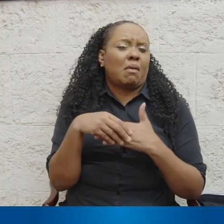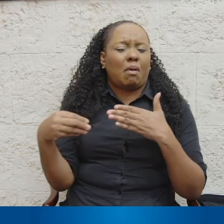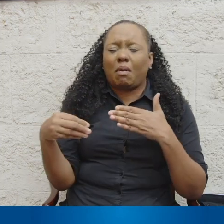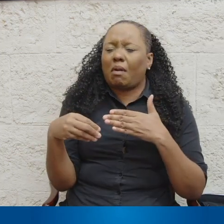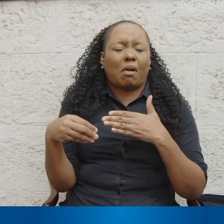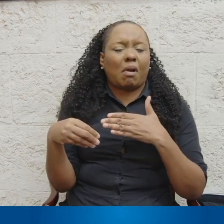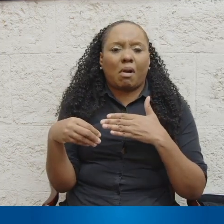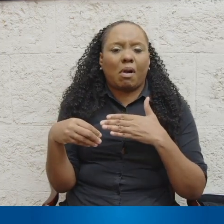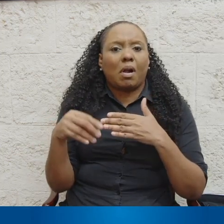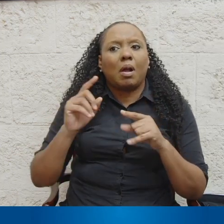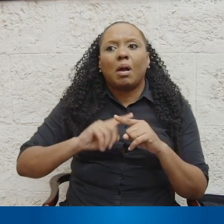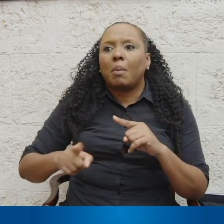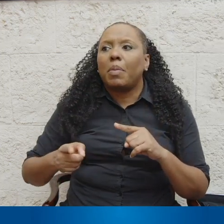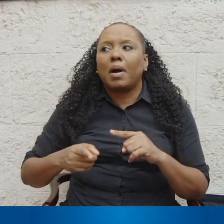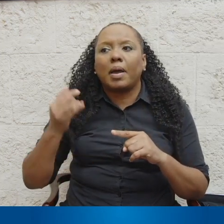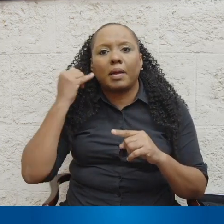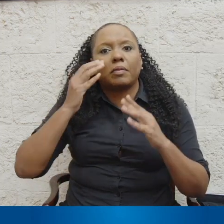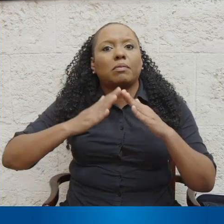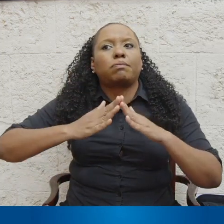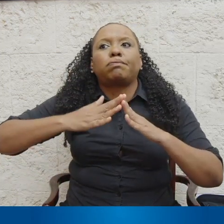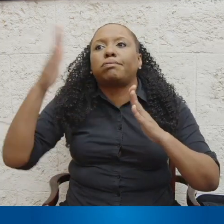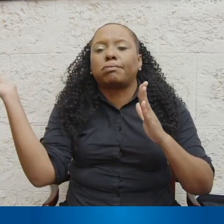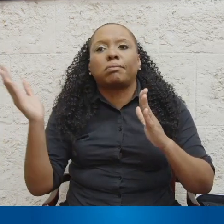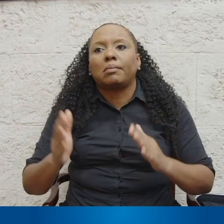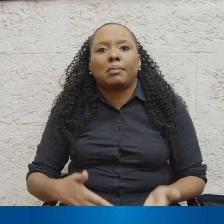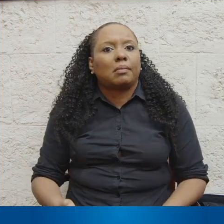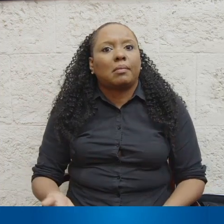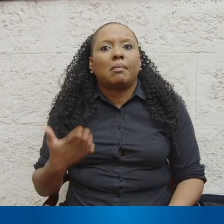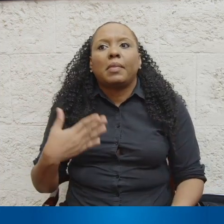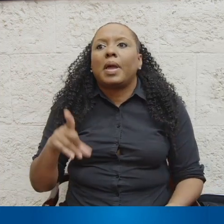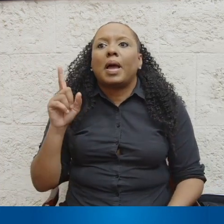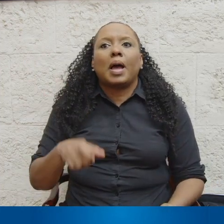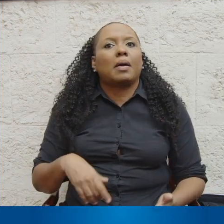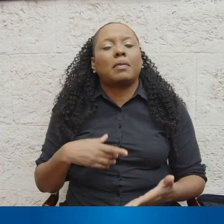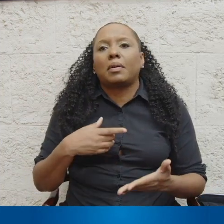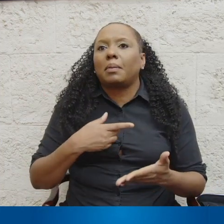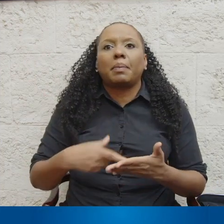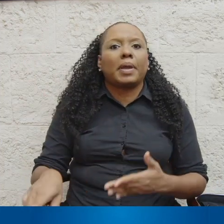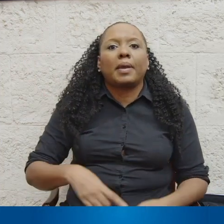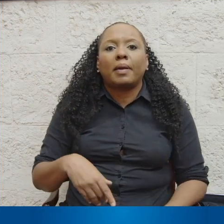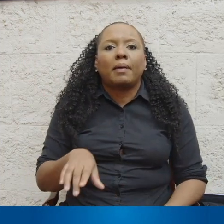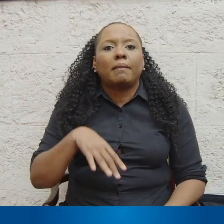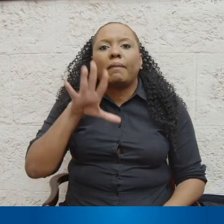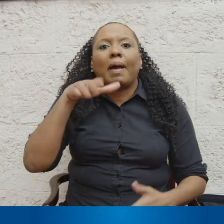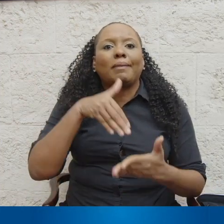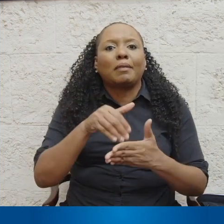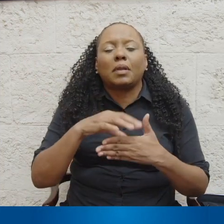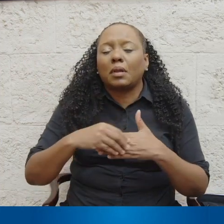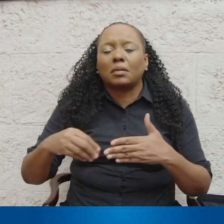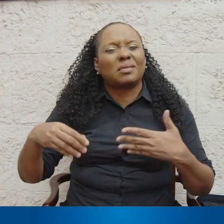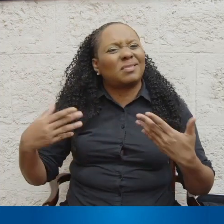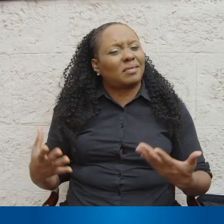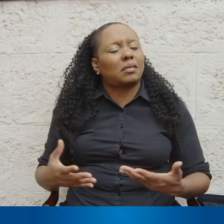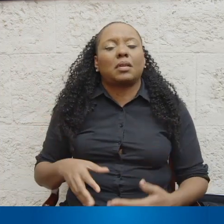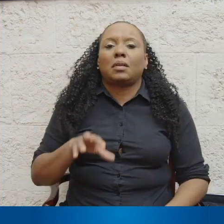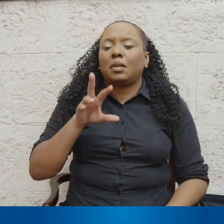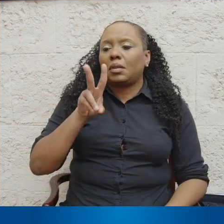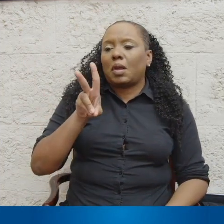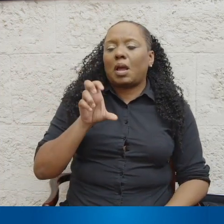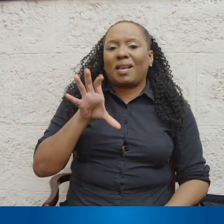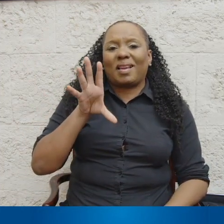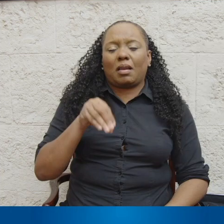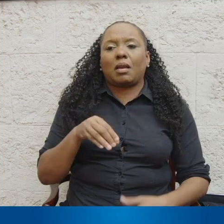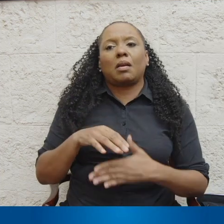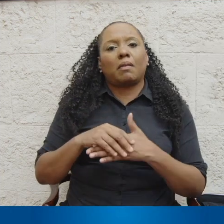to make a concerted push, getting people to take up the hurricane strap offer from the government, and getting people who don't